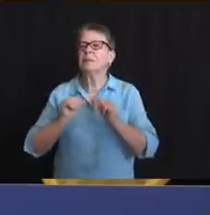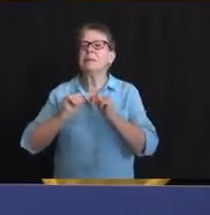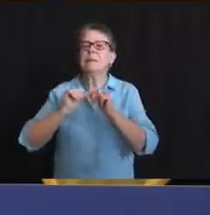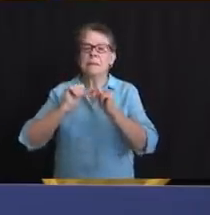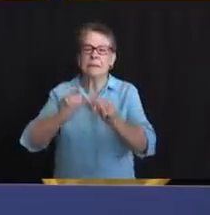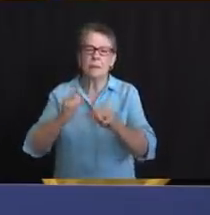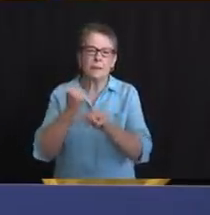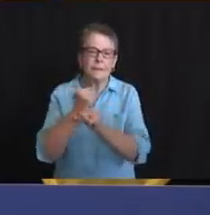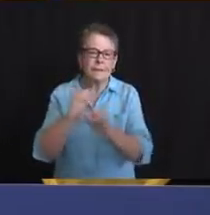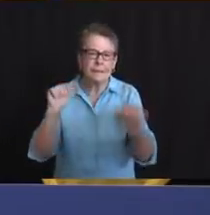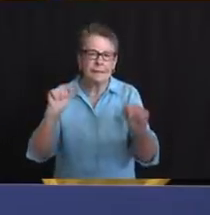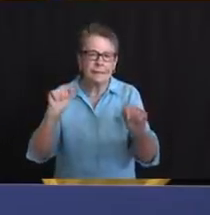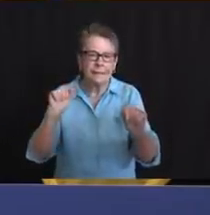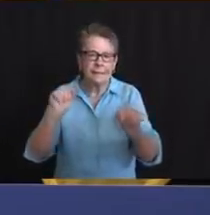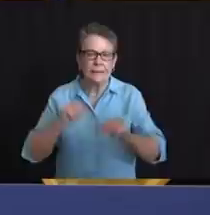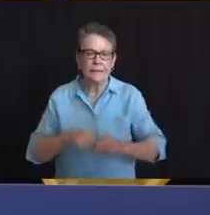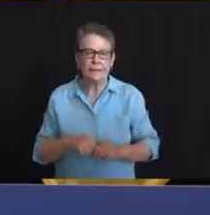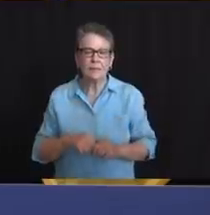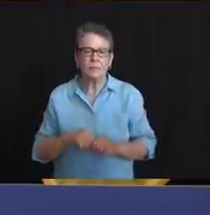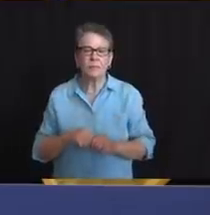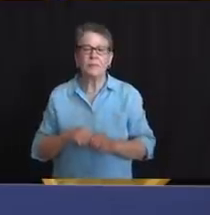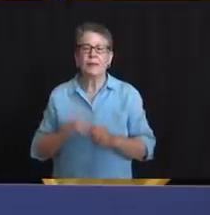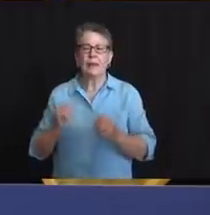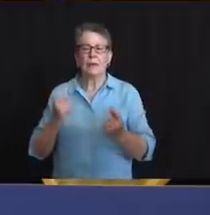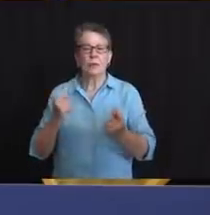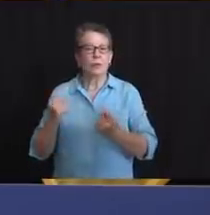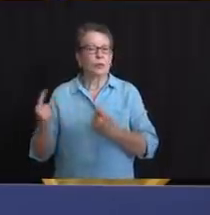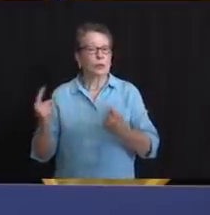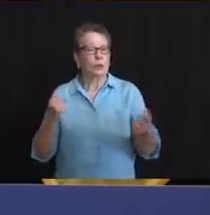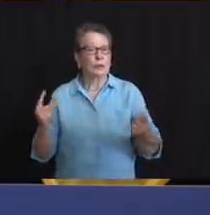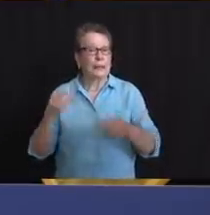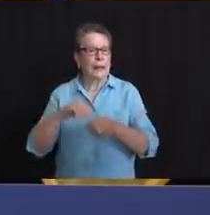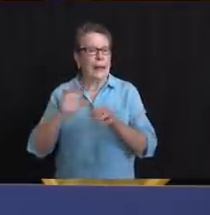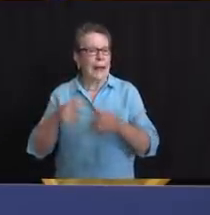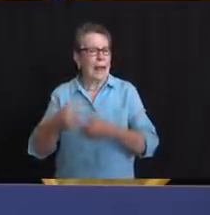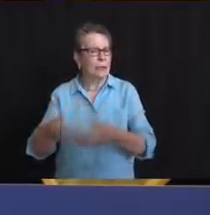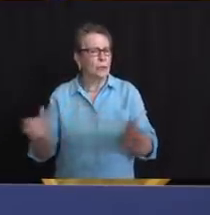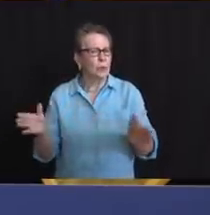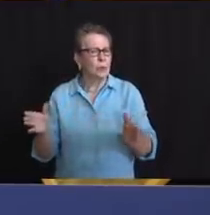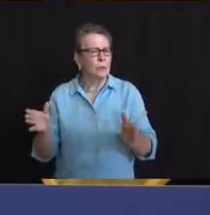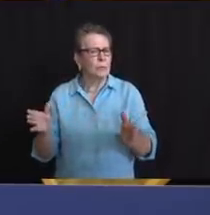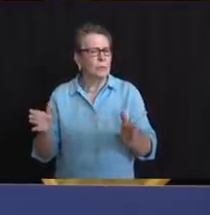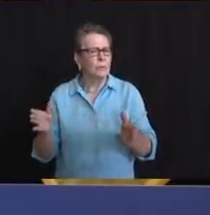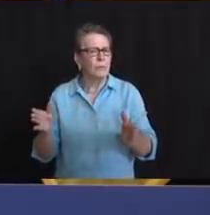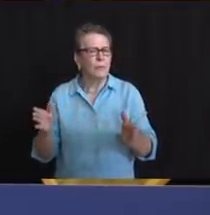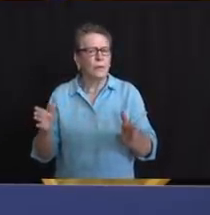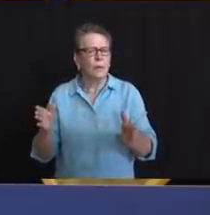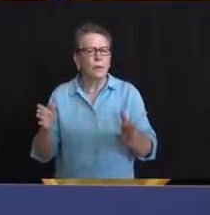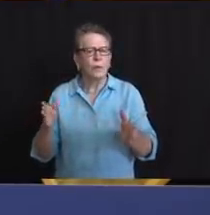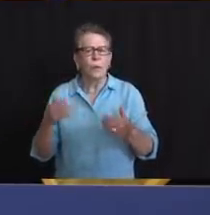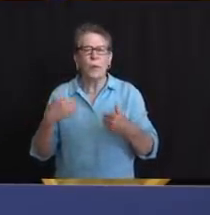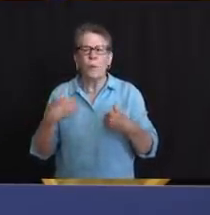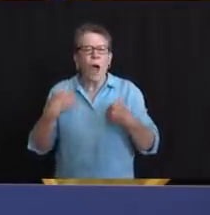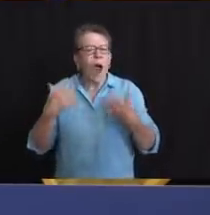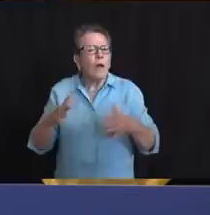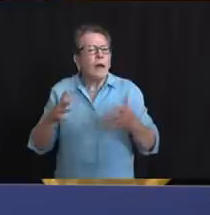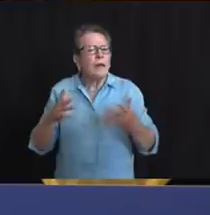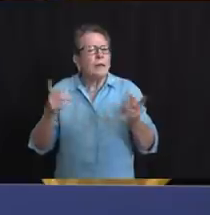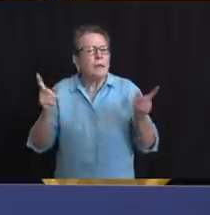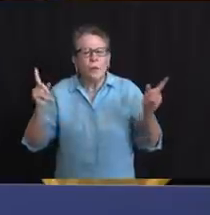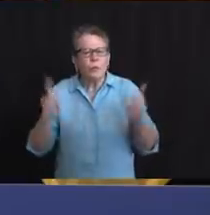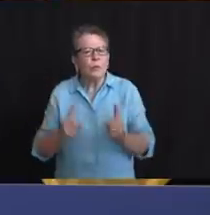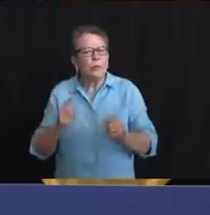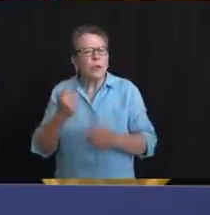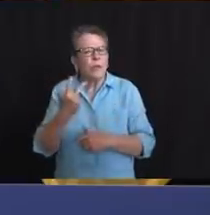Social distancing in the classroom, I thought we're already down to 3, are we not? That's right. Yeah, so it's already at